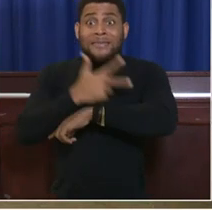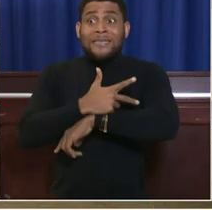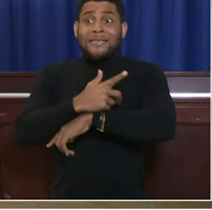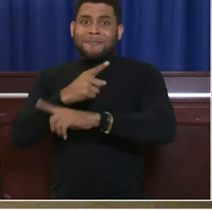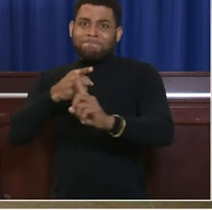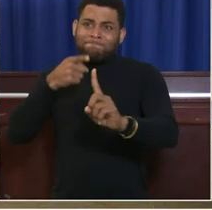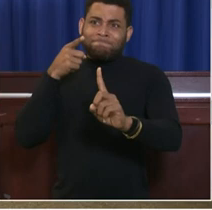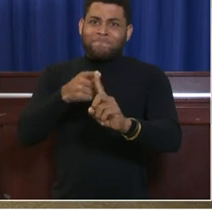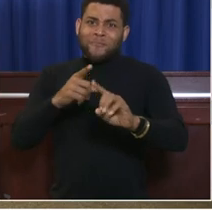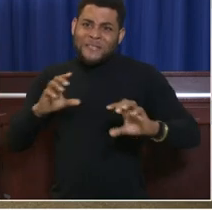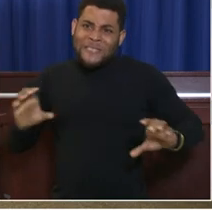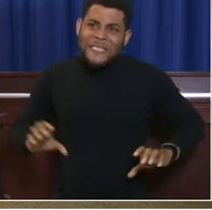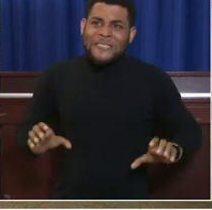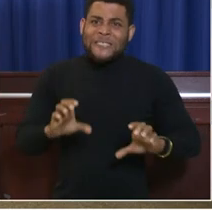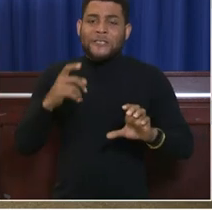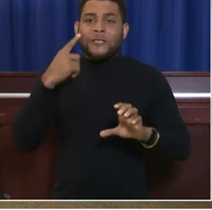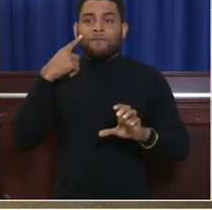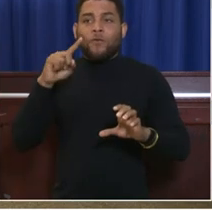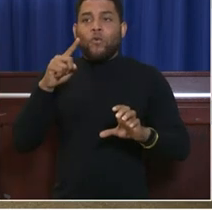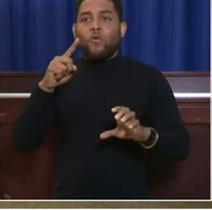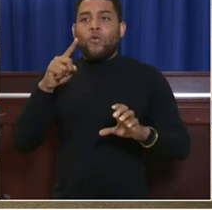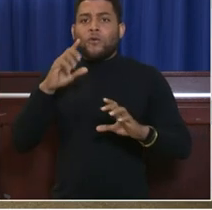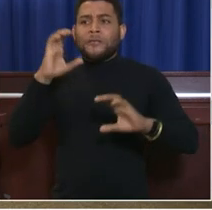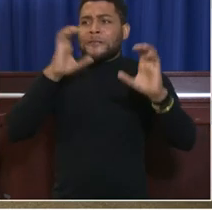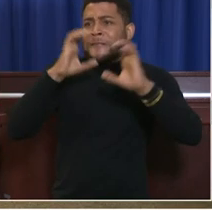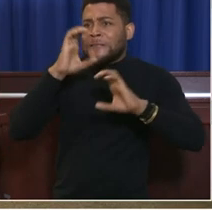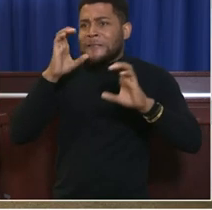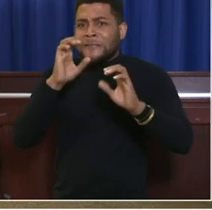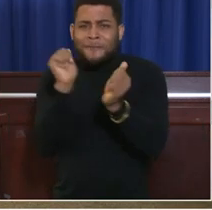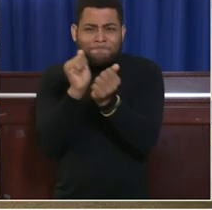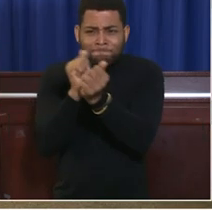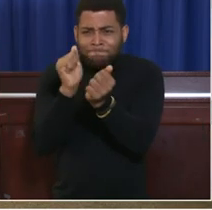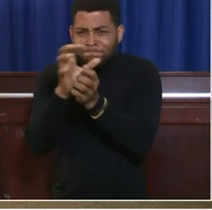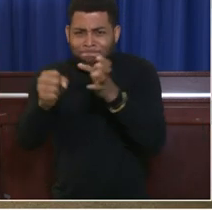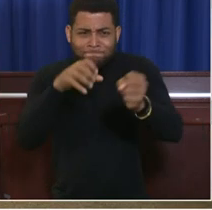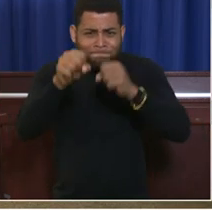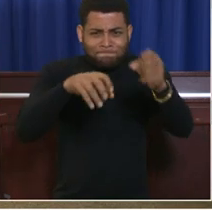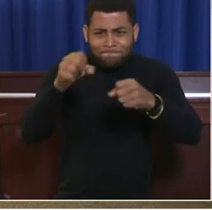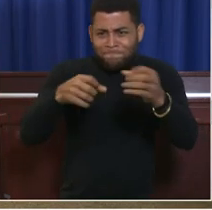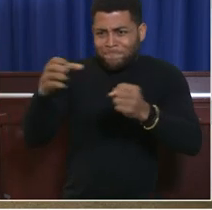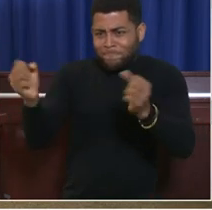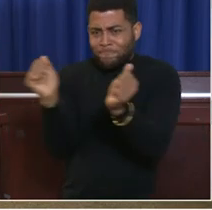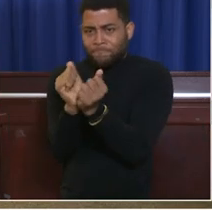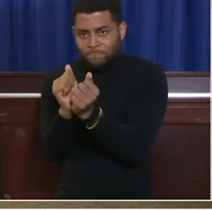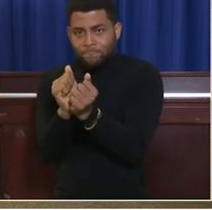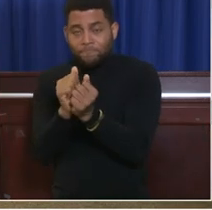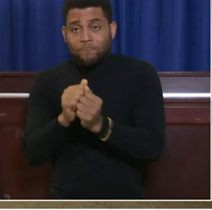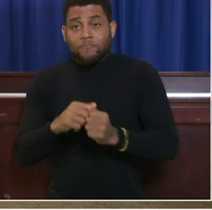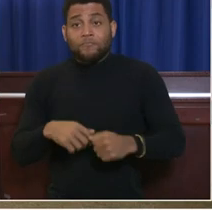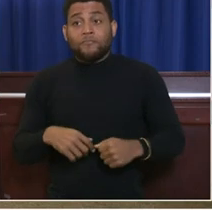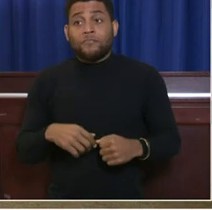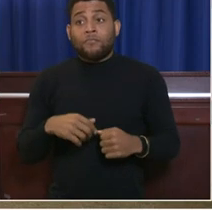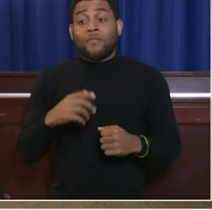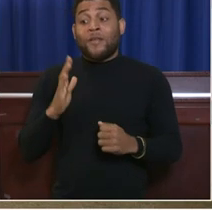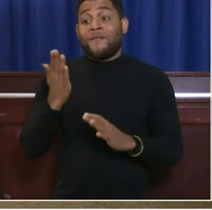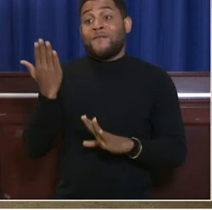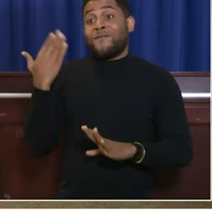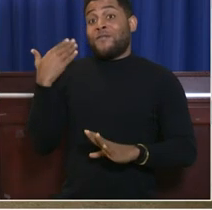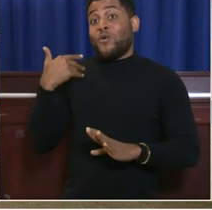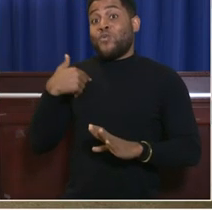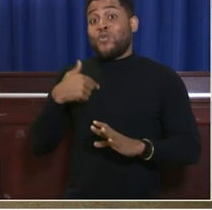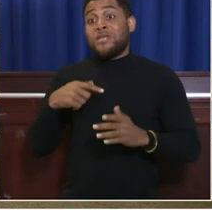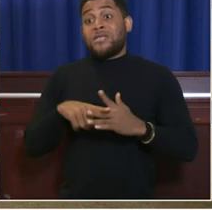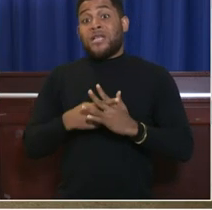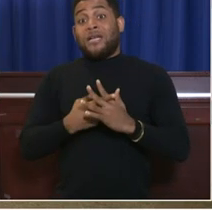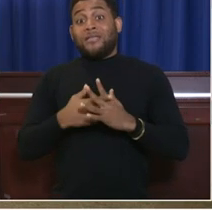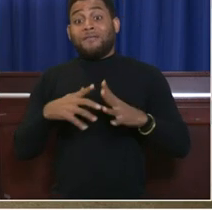Columbia. When I was nominated as chief of the Metropolitan Police Department, I focused on strengthening relationships with our law enforcement and criminal